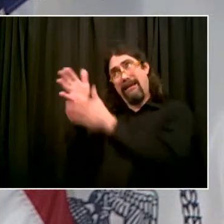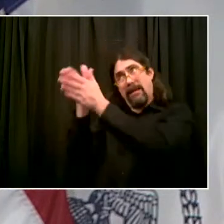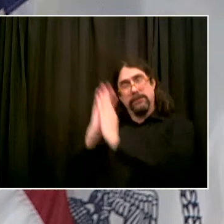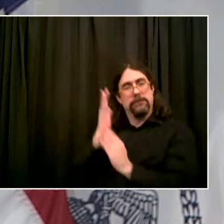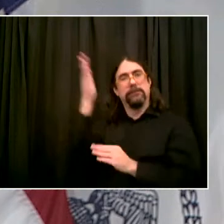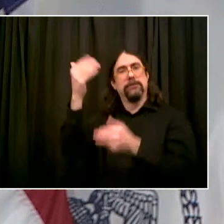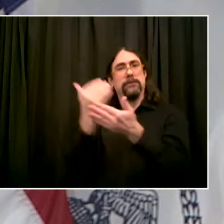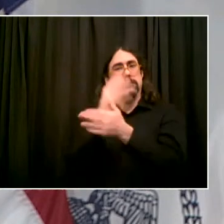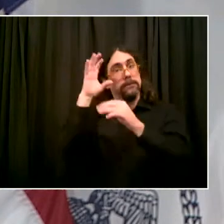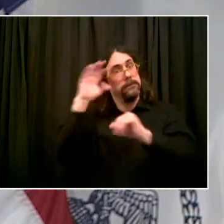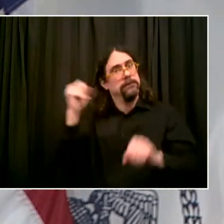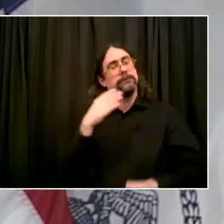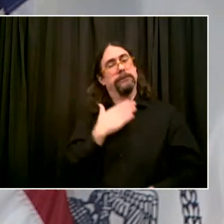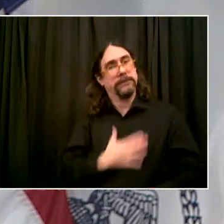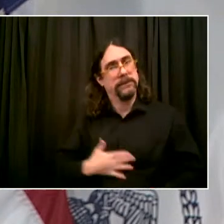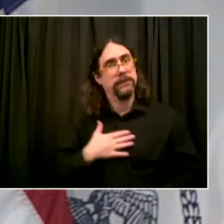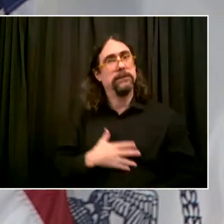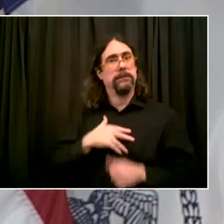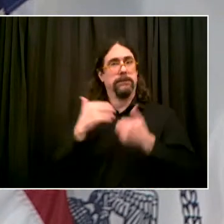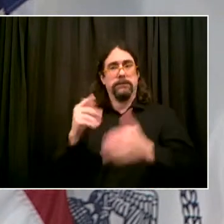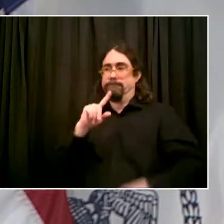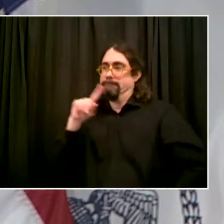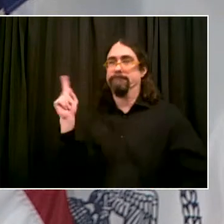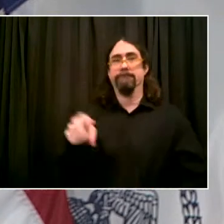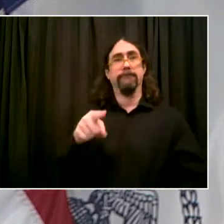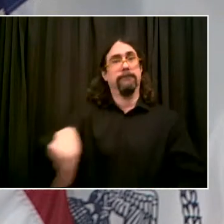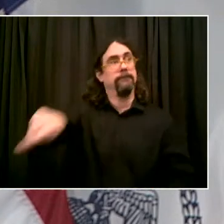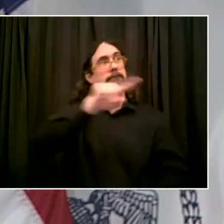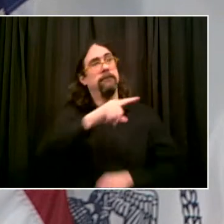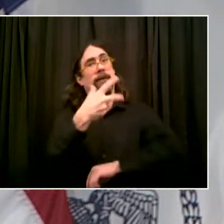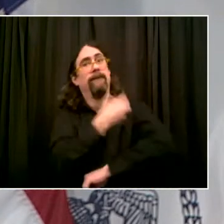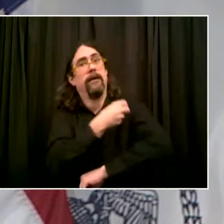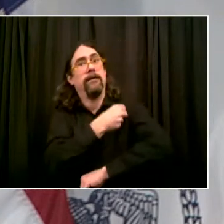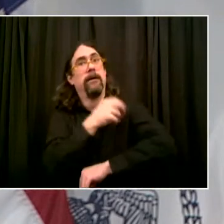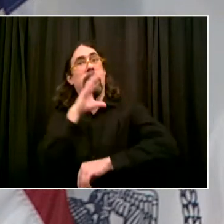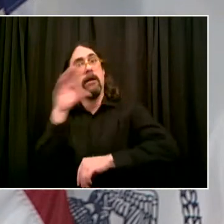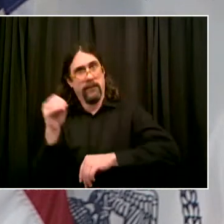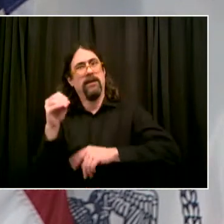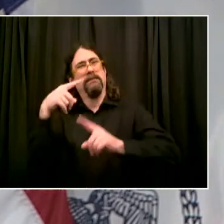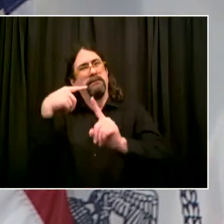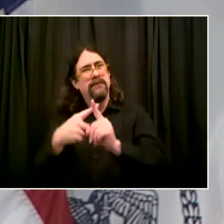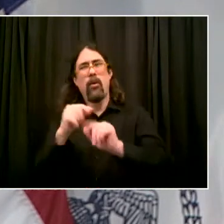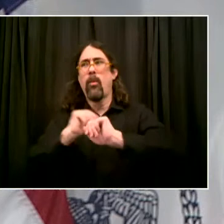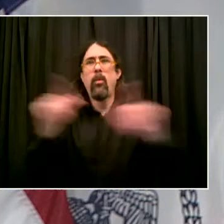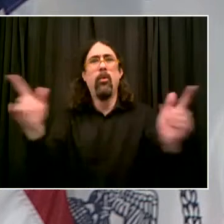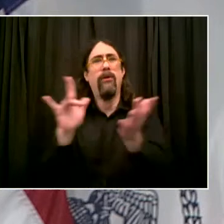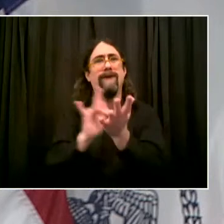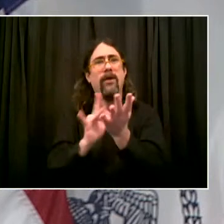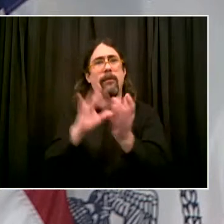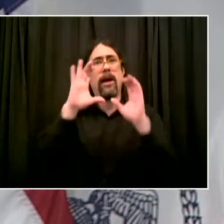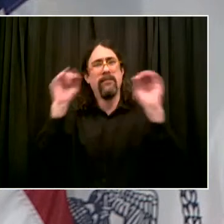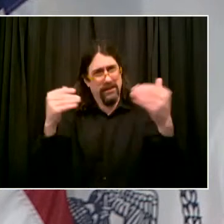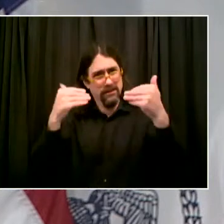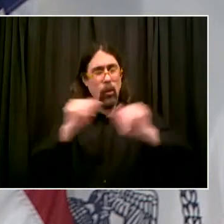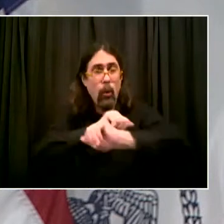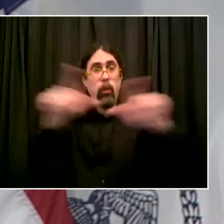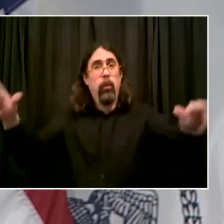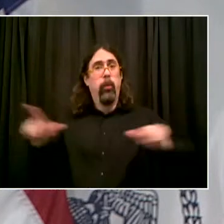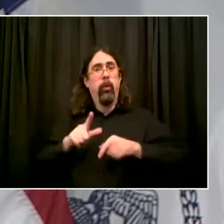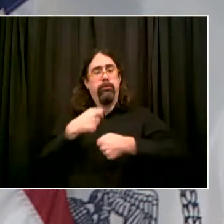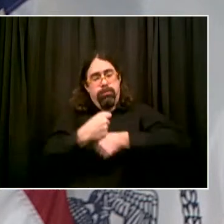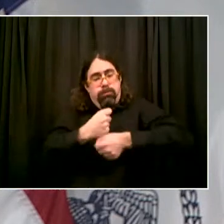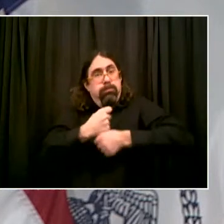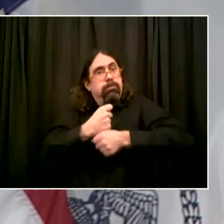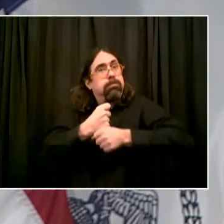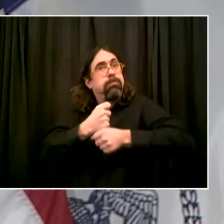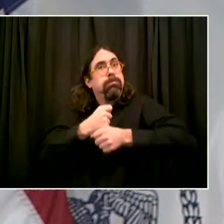and our capacity keeps growing. We can reach 500,000 New Yorkers per week if we have the supply. We don't have it now. What we